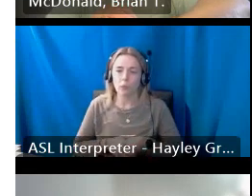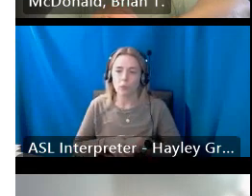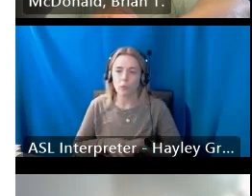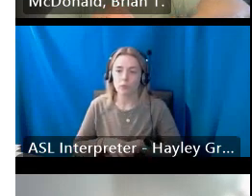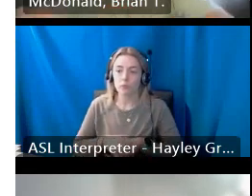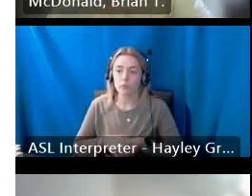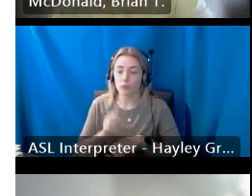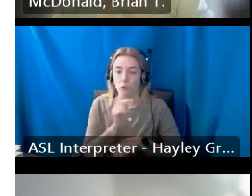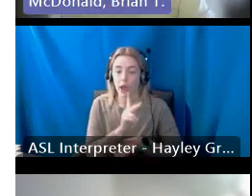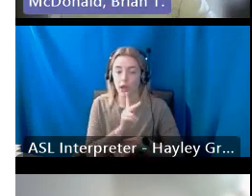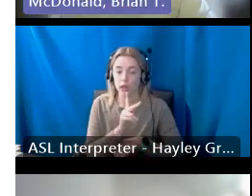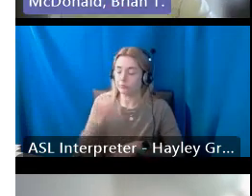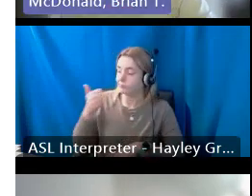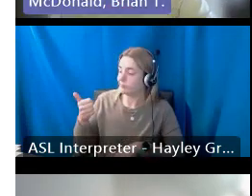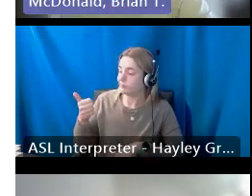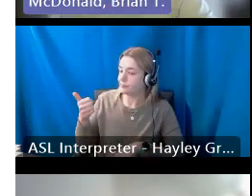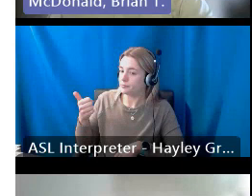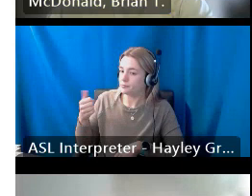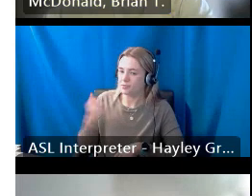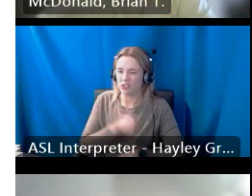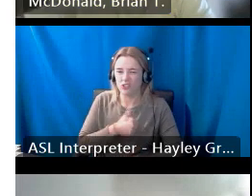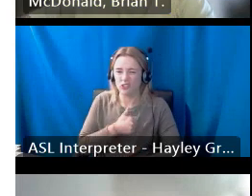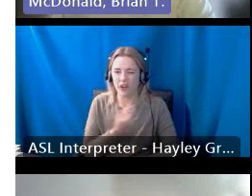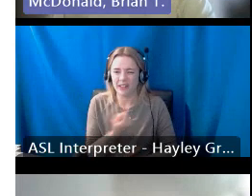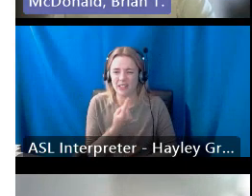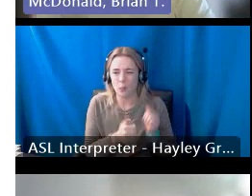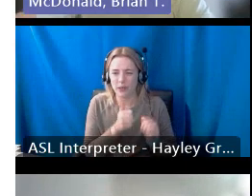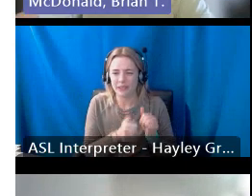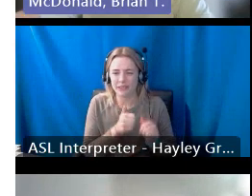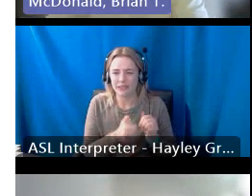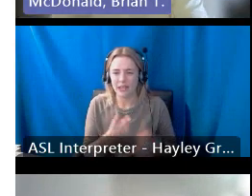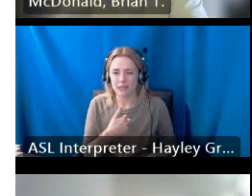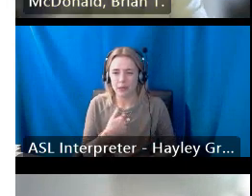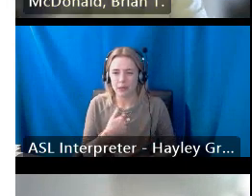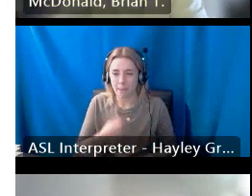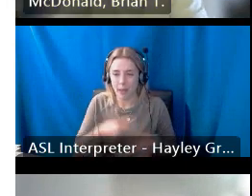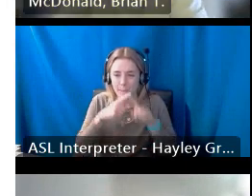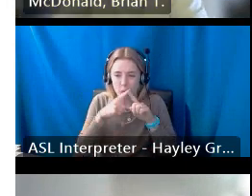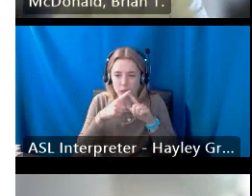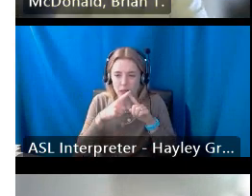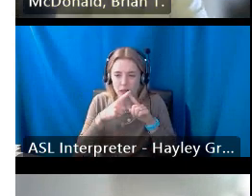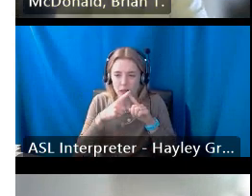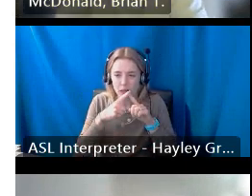Yep. Someone's texting me. Am I muted?